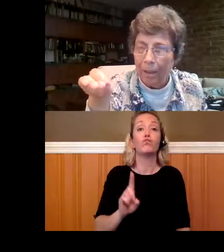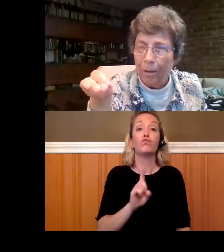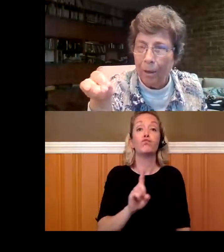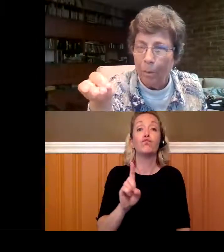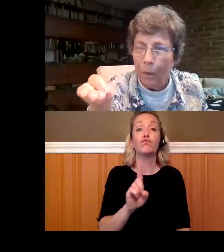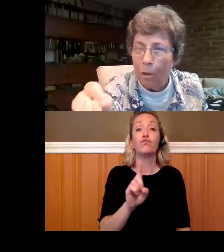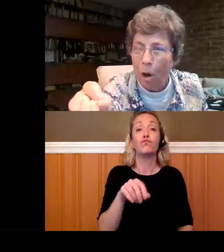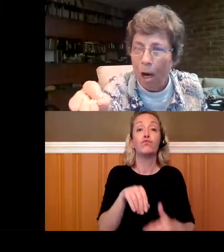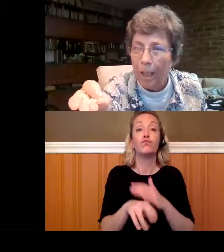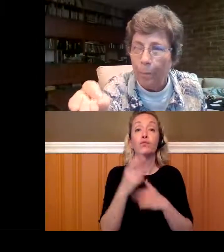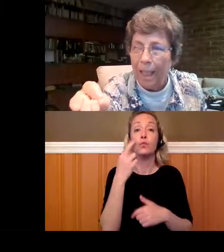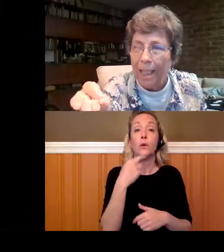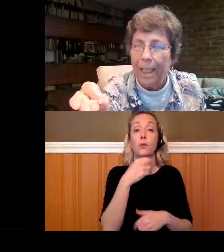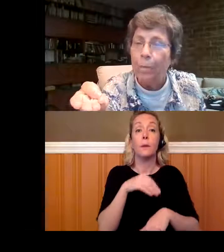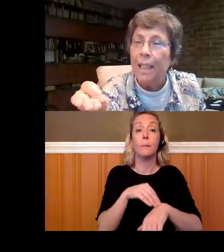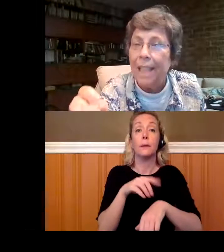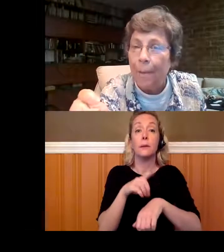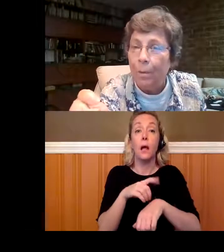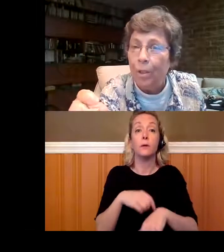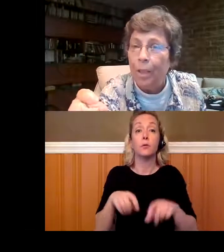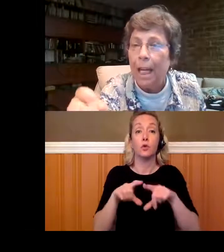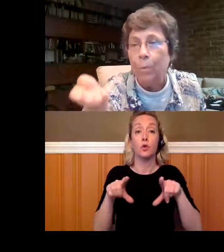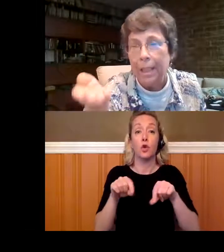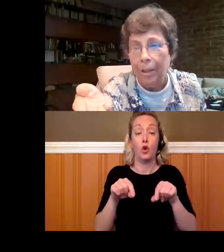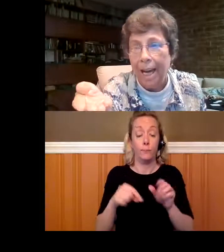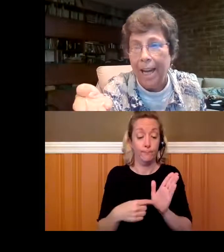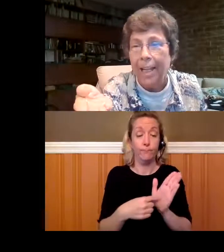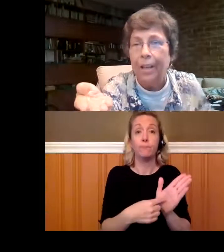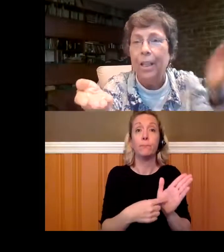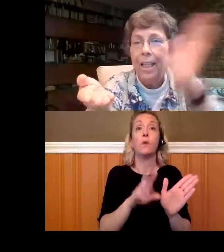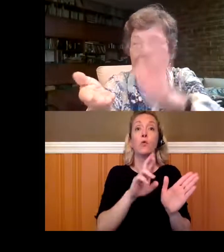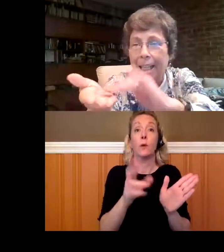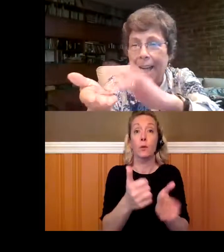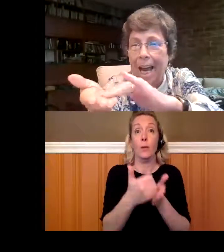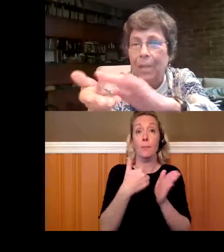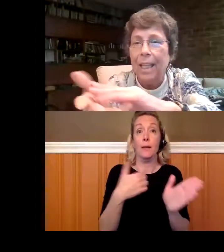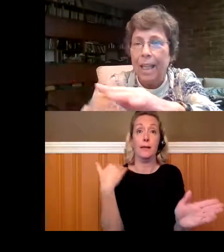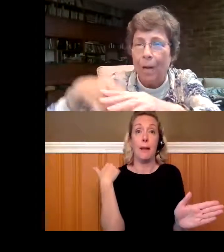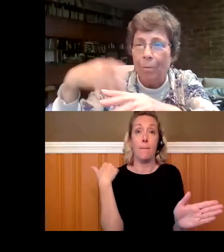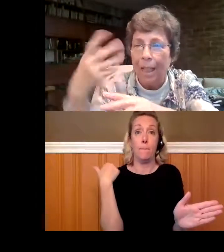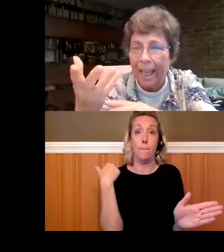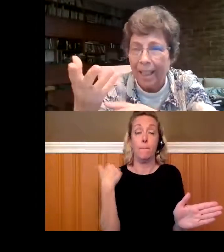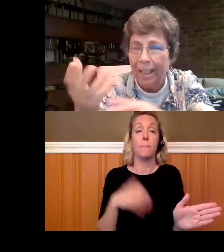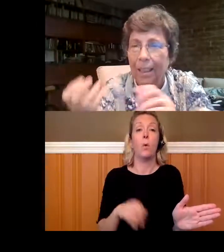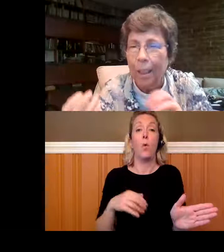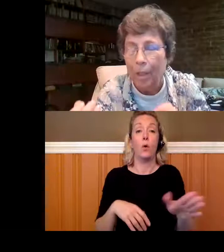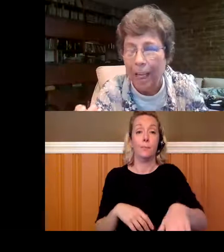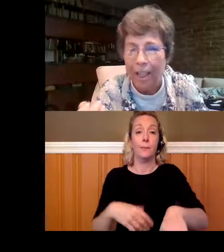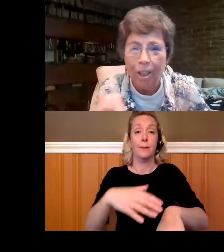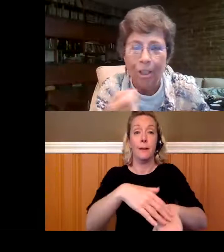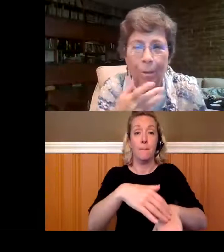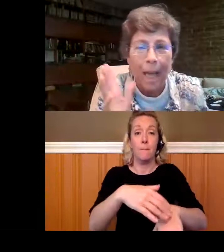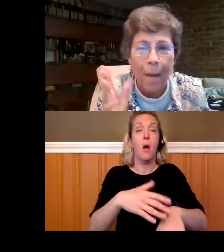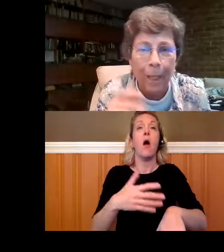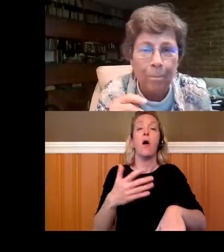little card to present and say, please tap me when you can help. Leave their hand there, they get tapped, and they come out with the next communication. So